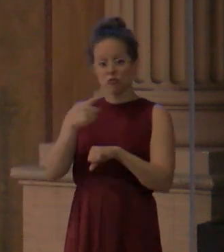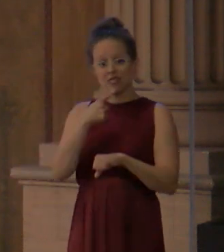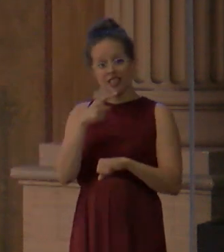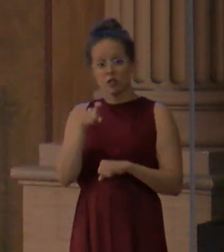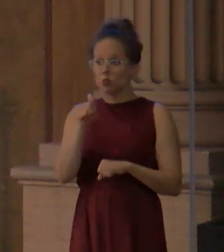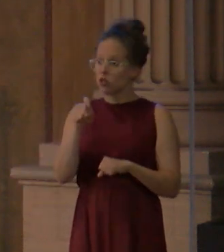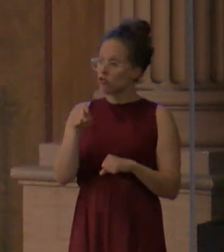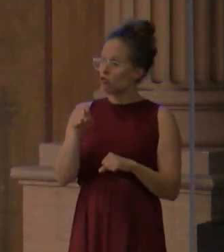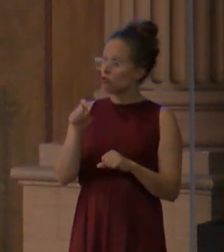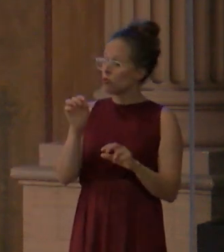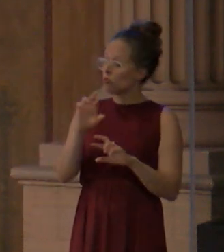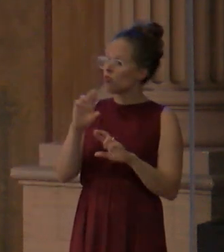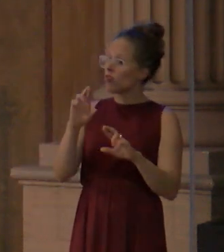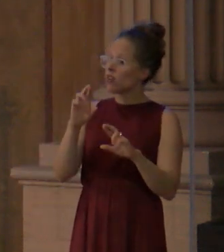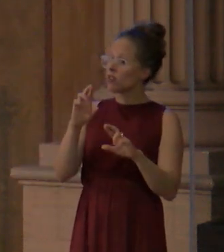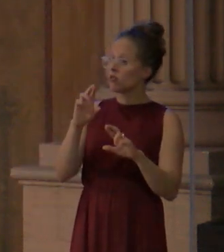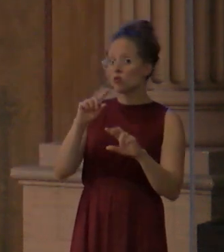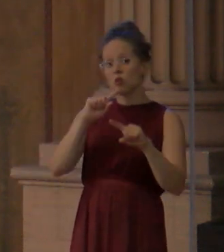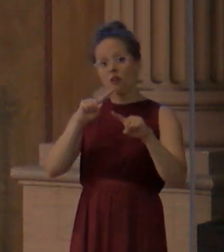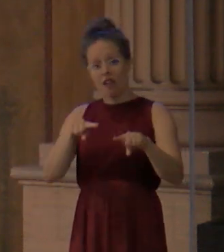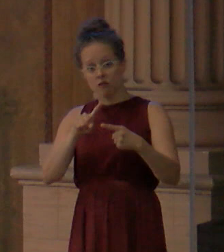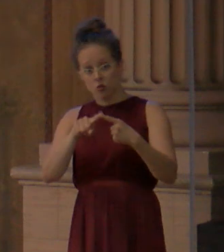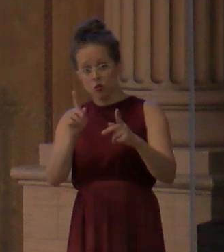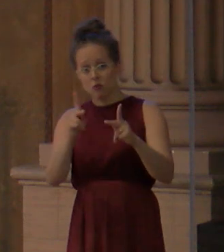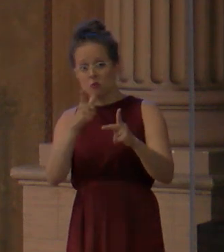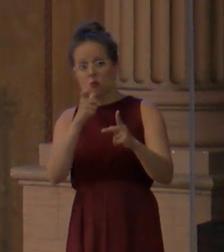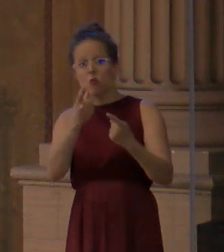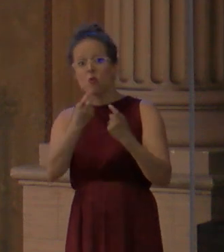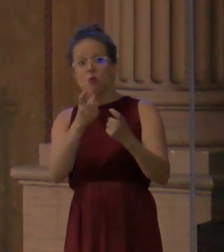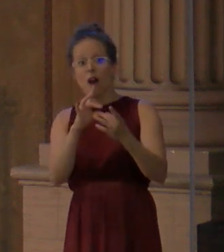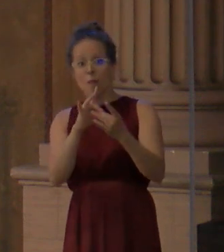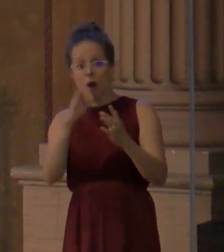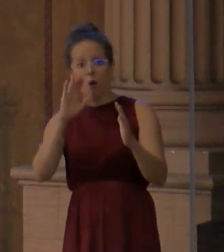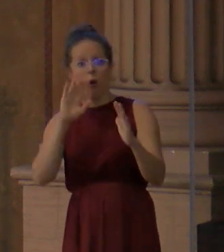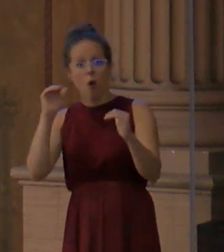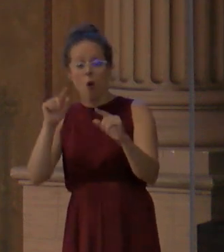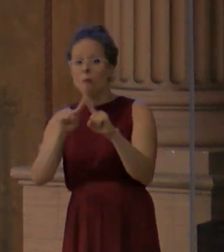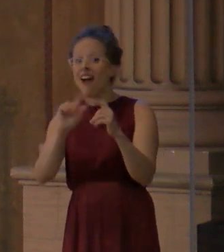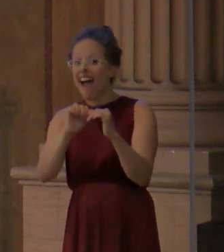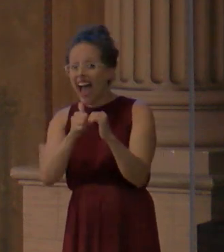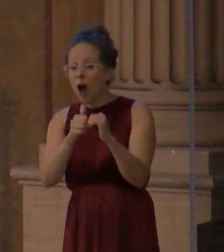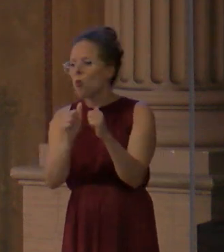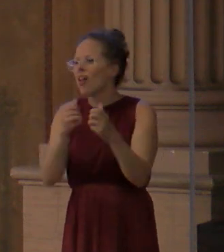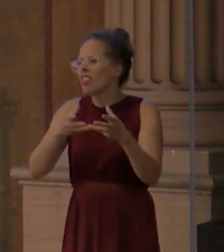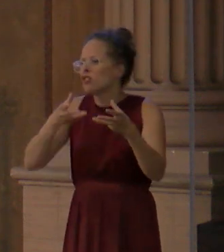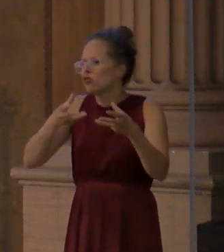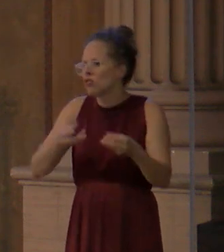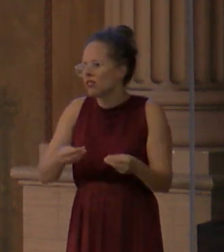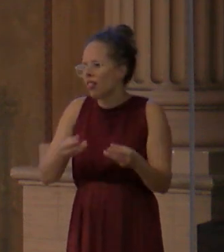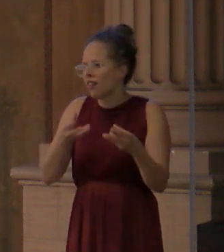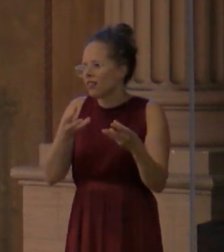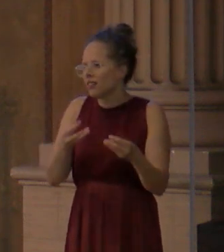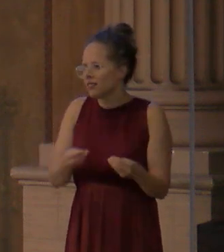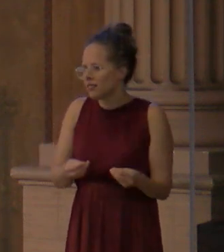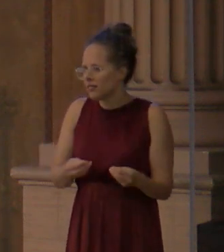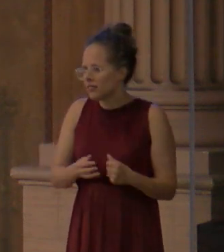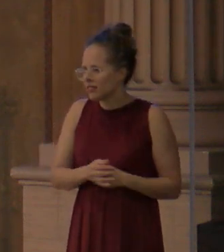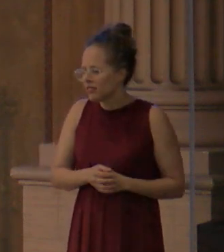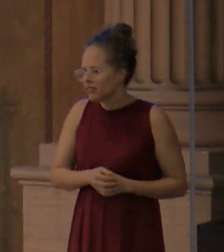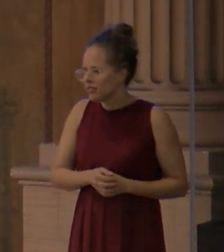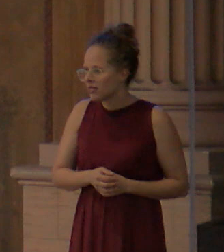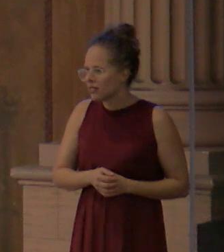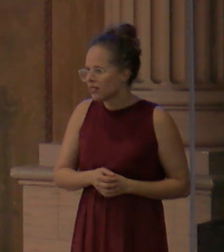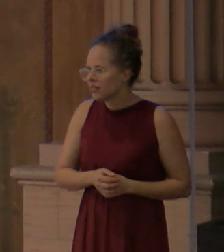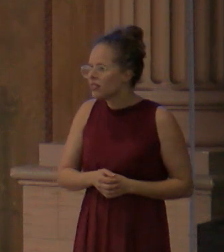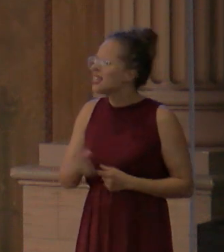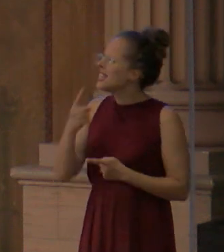reason for our hope, but we do it with gentleness. 1 Peter 3. Paul instructs believers to make their gentleness evident to